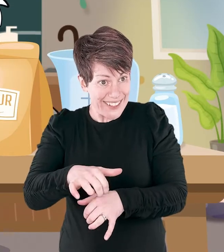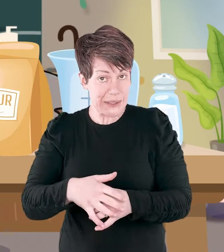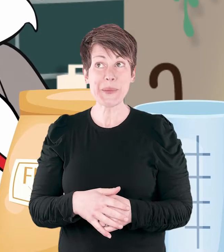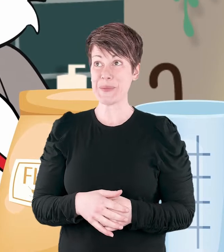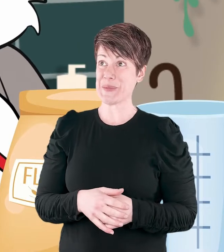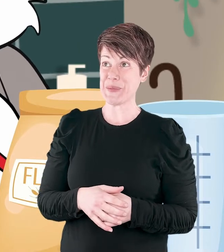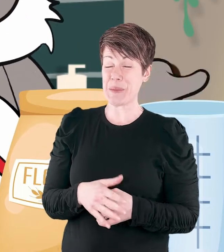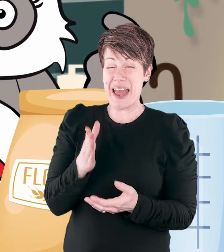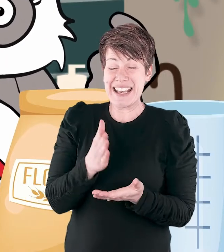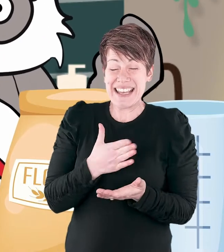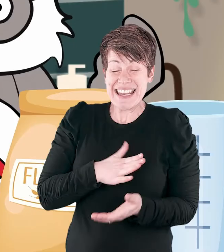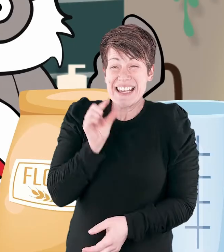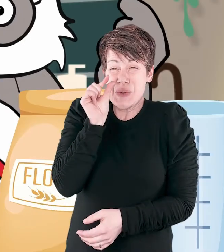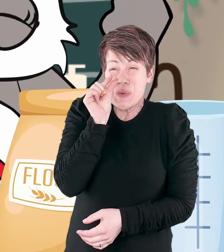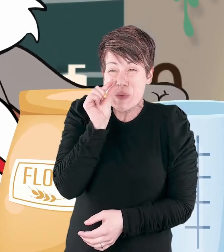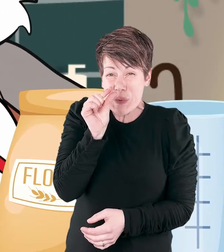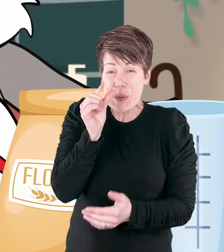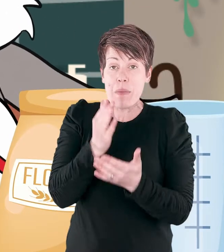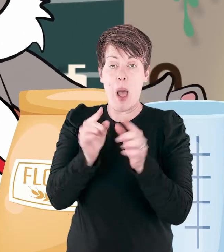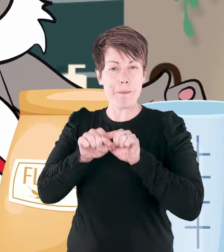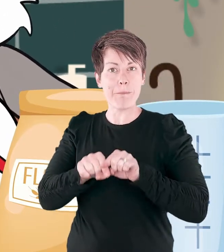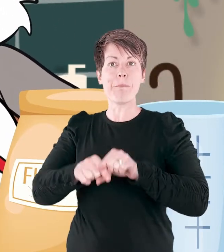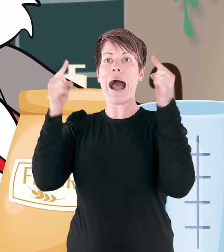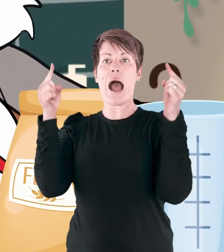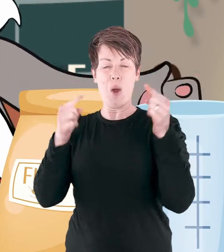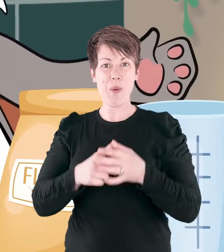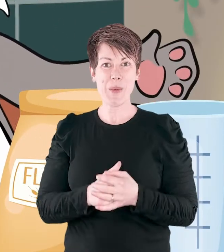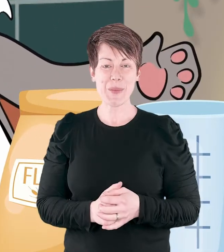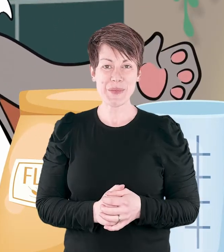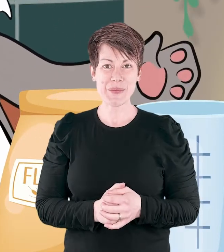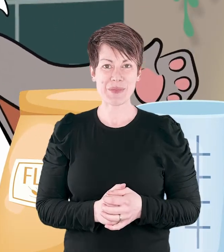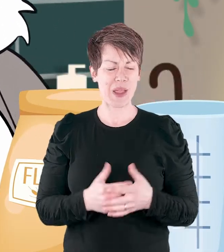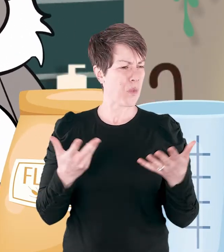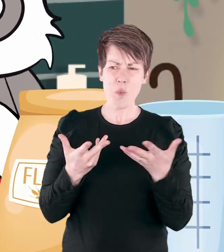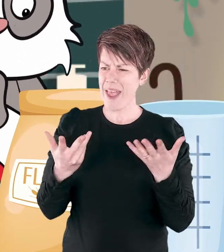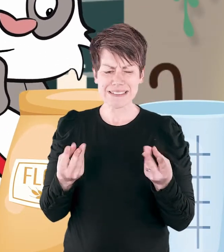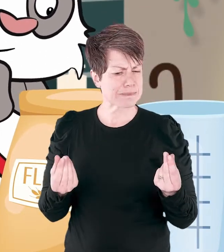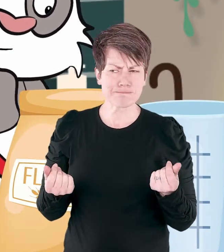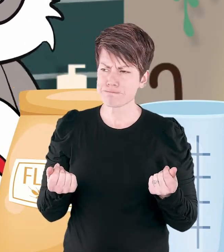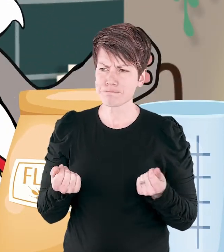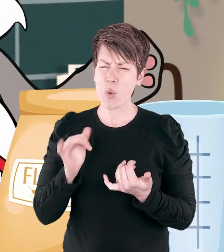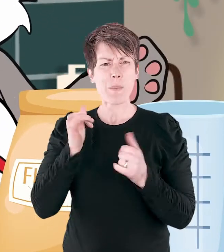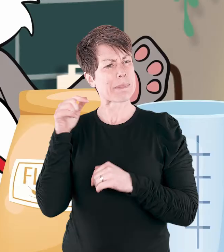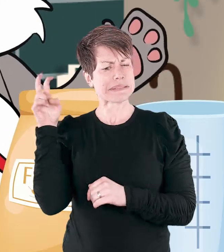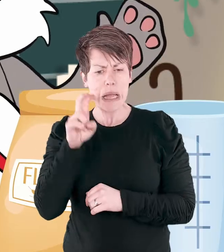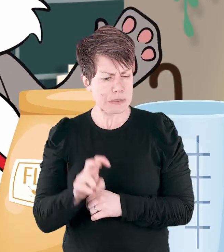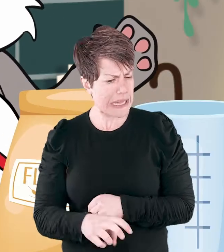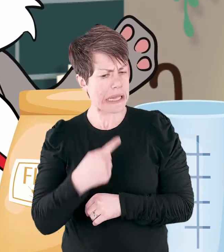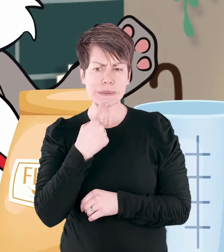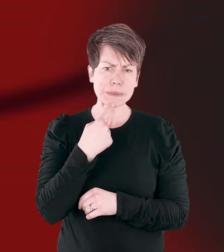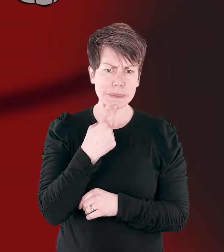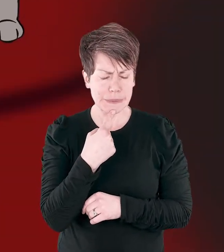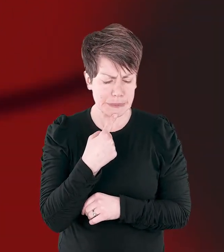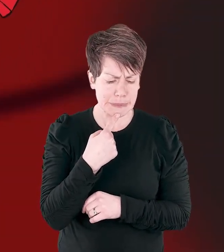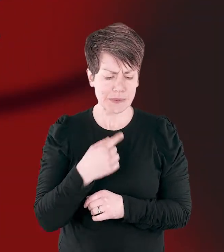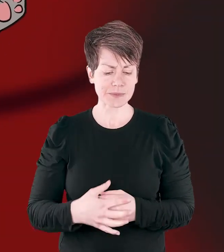fluffy. You only need a tiny bit, but it makes a massive difference. Now where did I put it? Oh, I must have left it